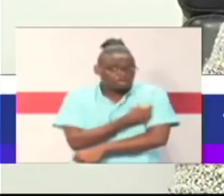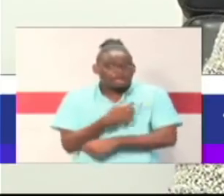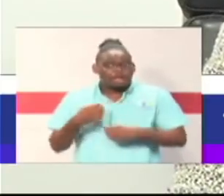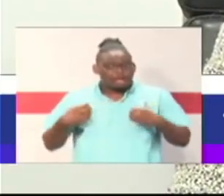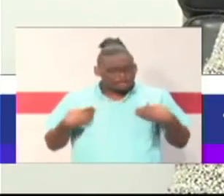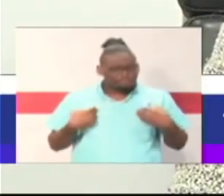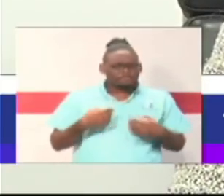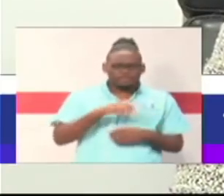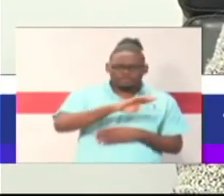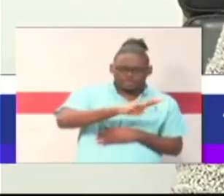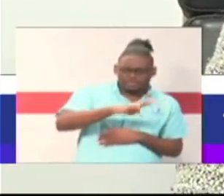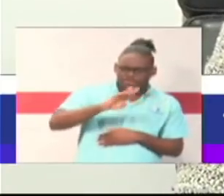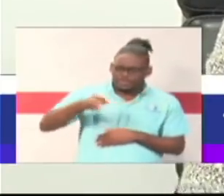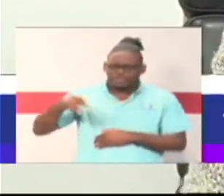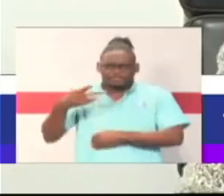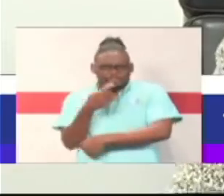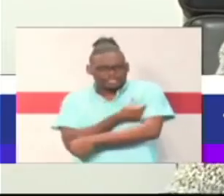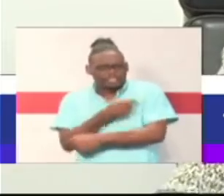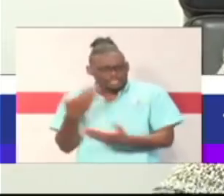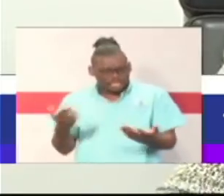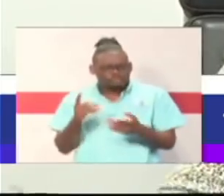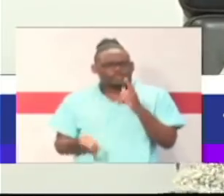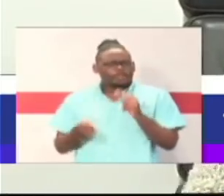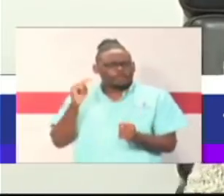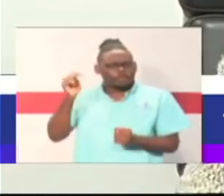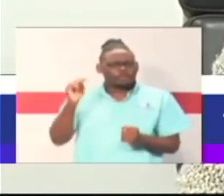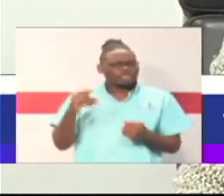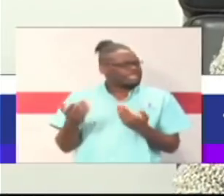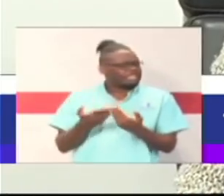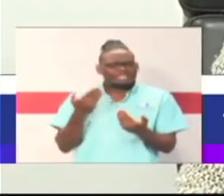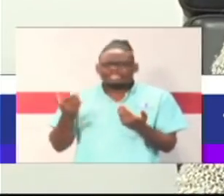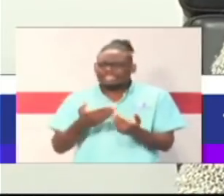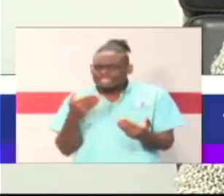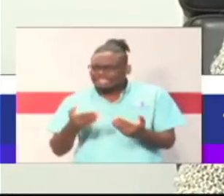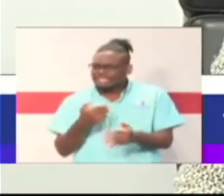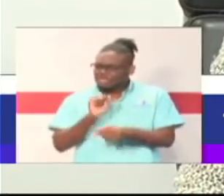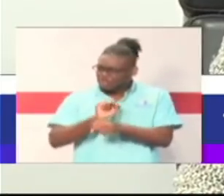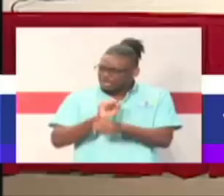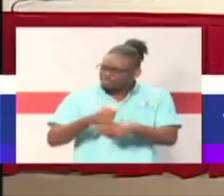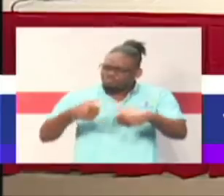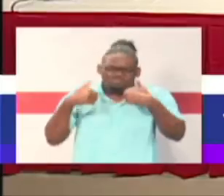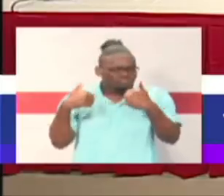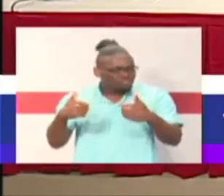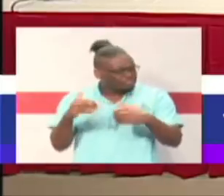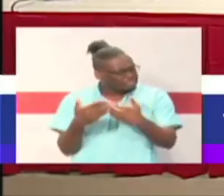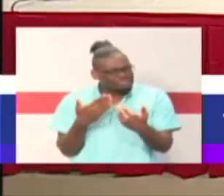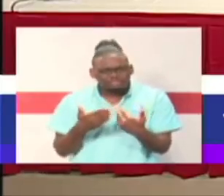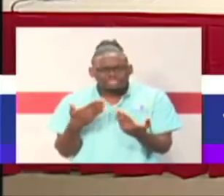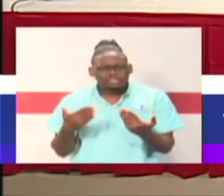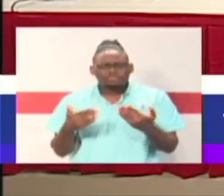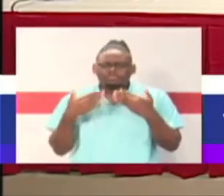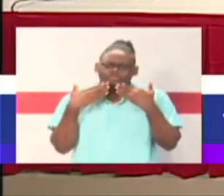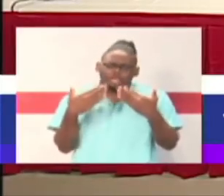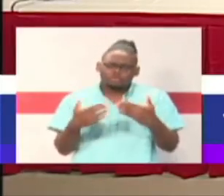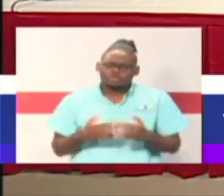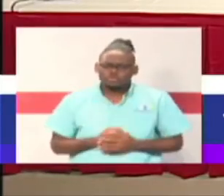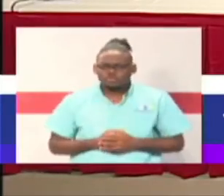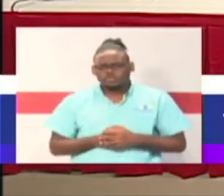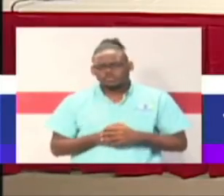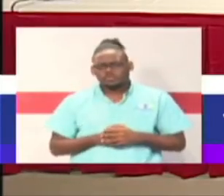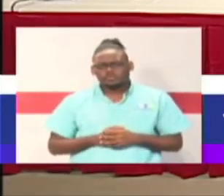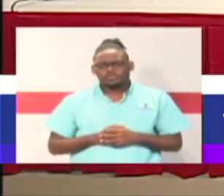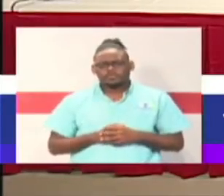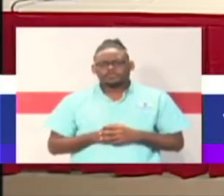the safety, accessibility and availability of these vaccines. Thank you. Thank you, Dr. Richards. I like your statement. They're spoiled